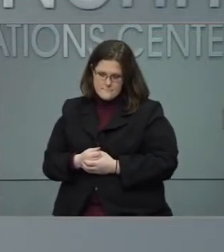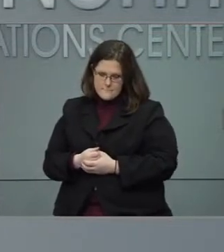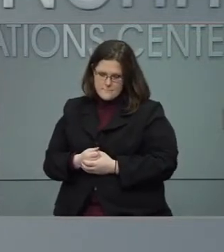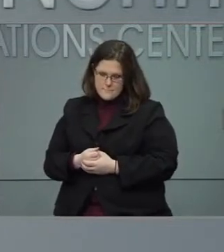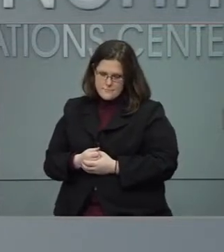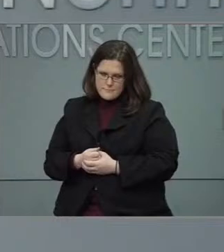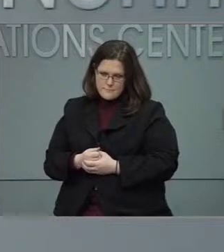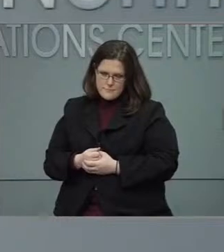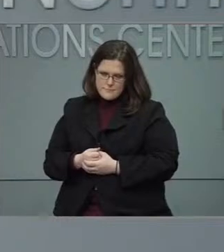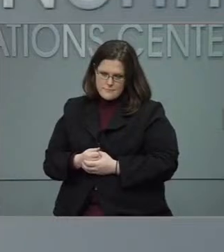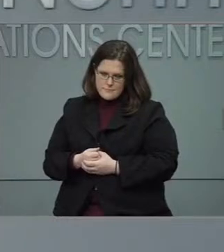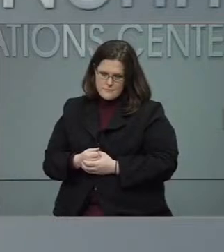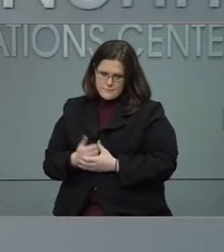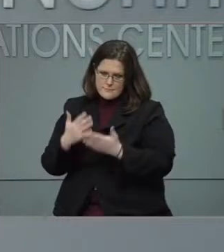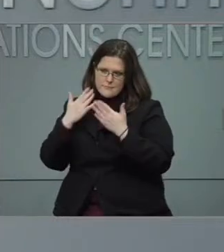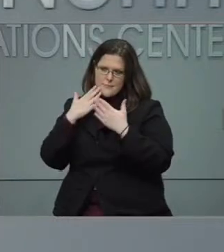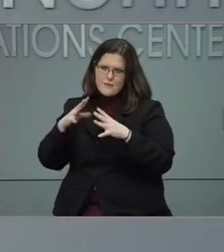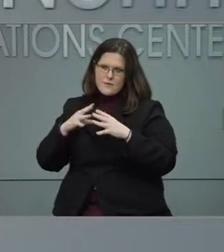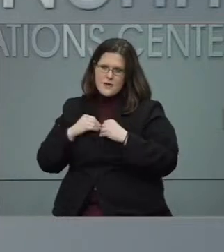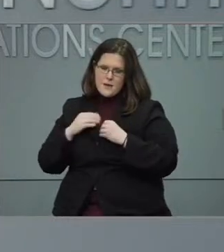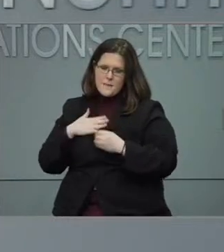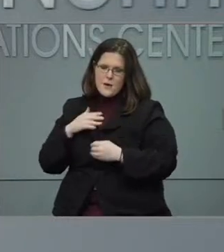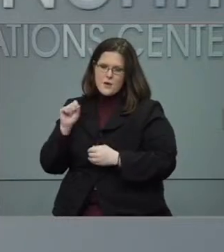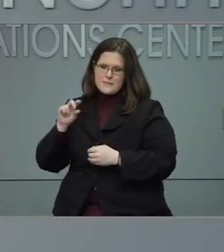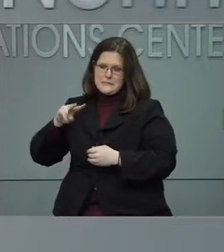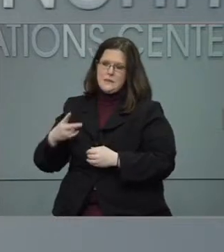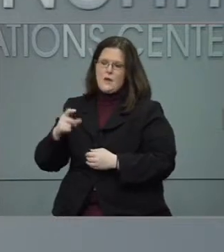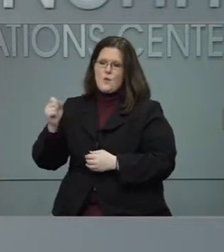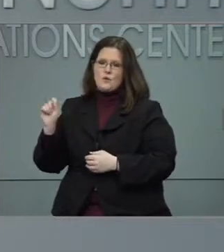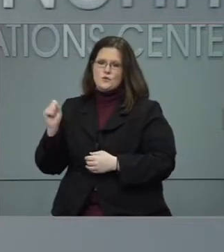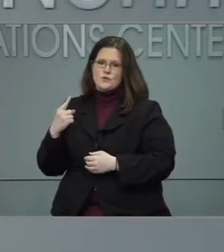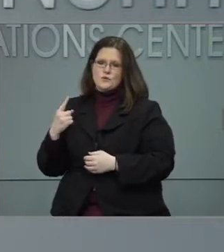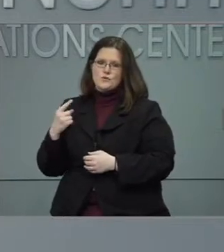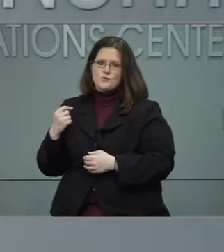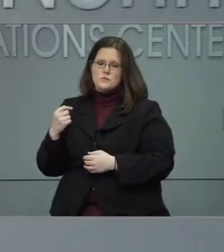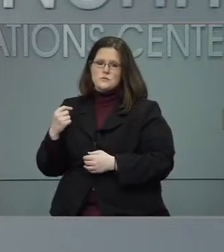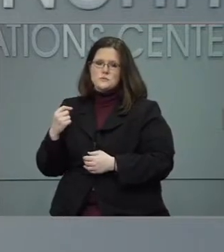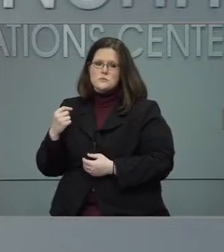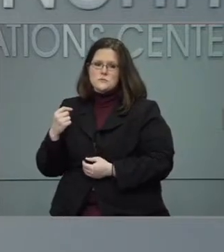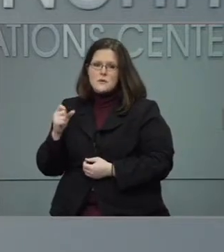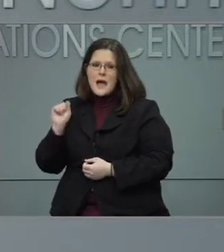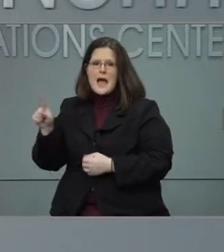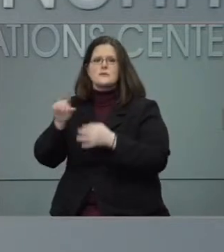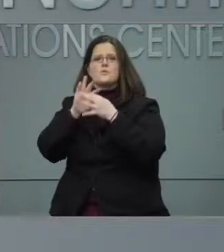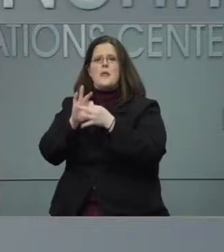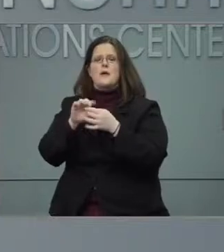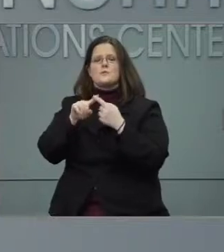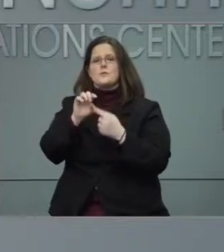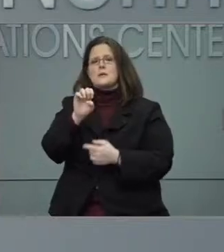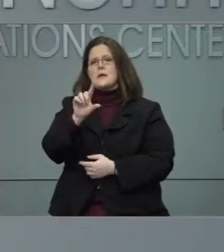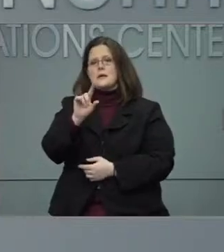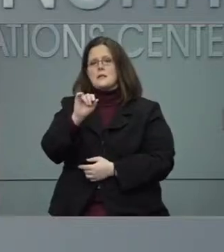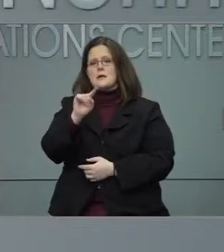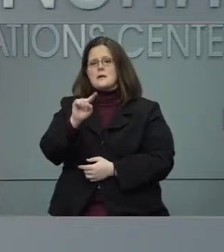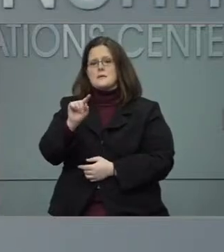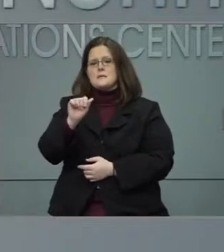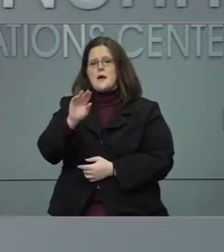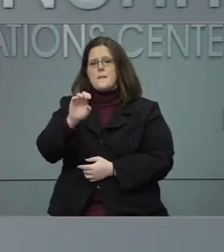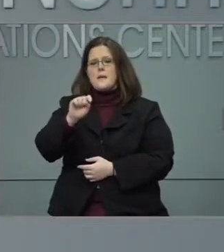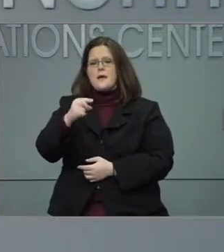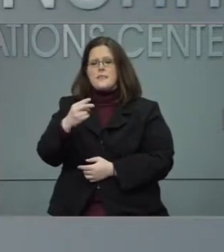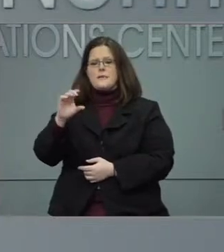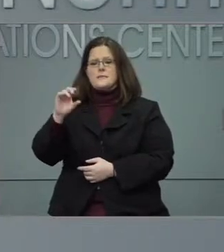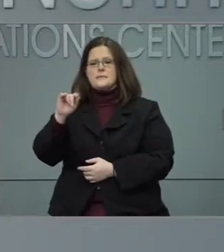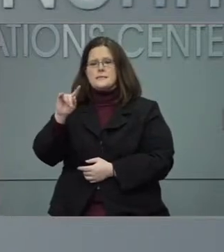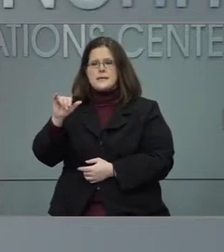Thank you for taking another question, Governor Cooper. So I want to ask about the situation in Elizabeth City. So you said previously